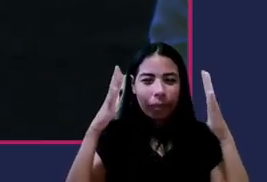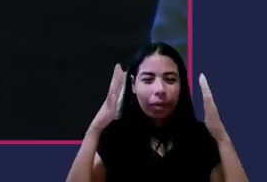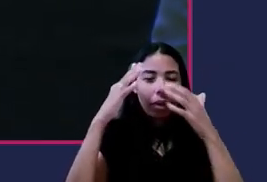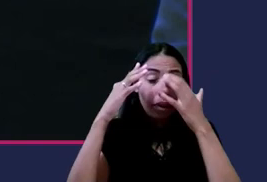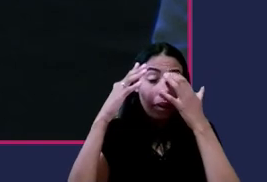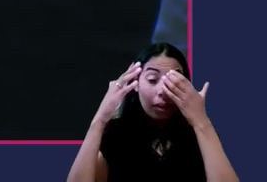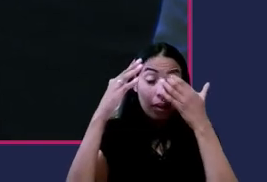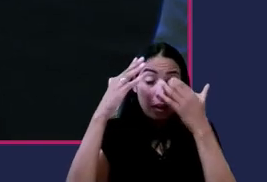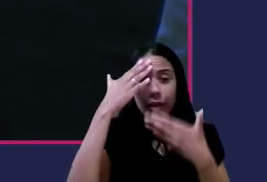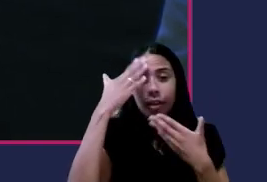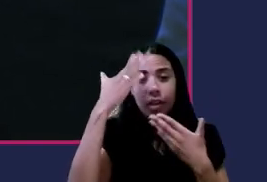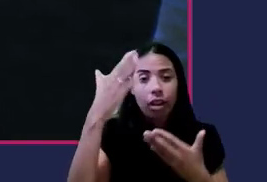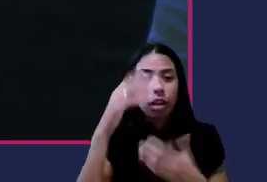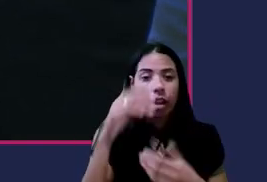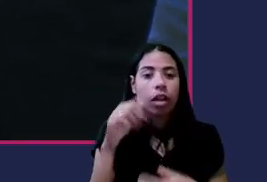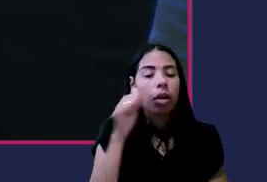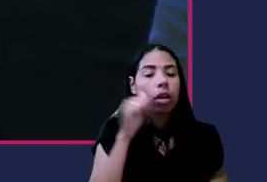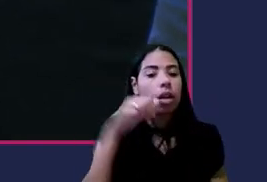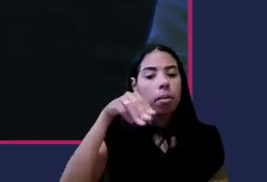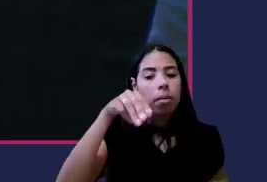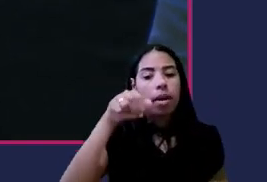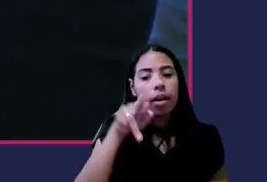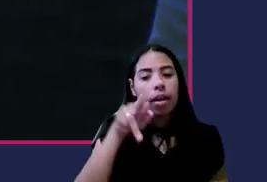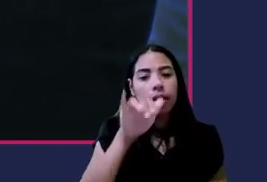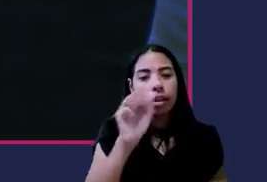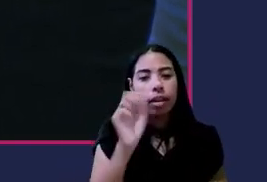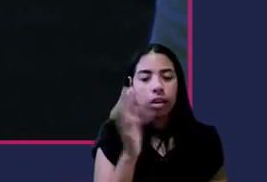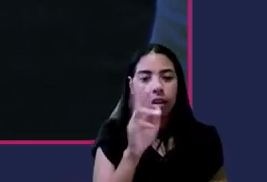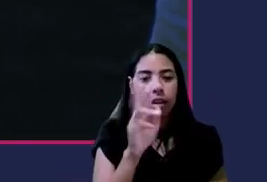Thank you so much. Maria Rosas, you have the floor.